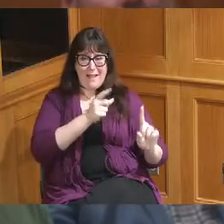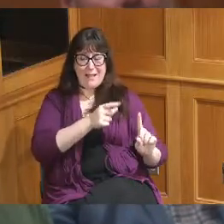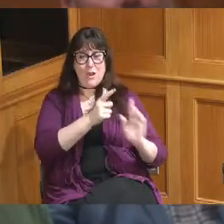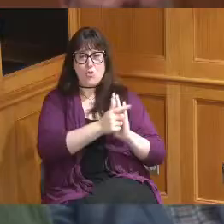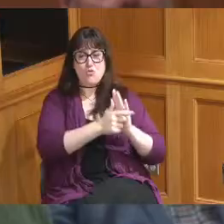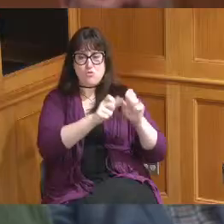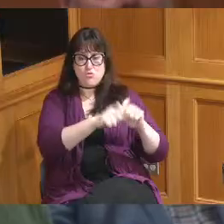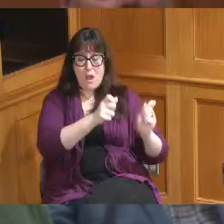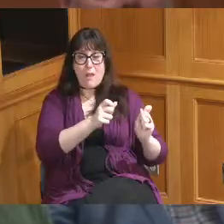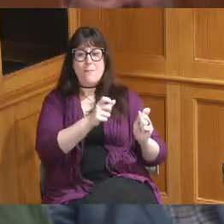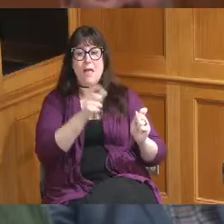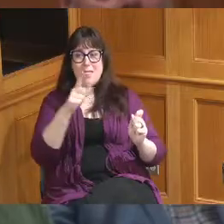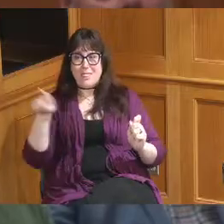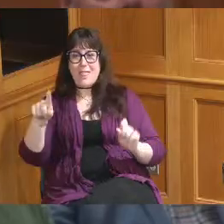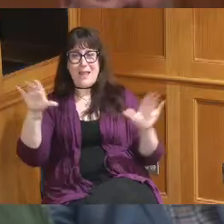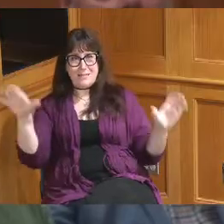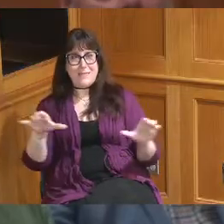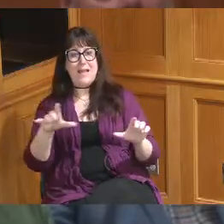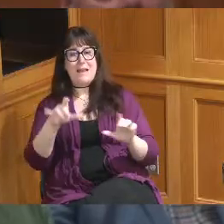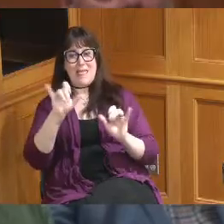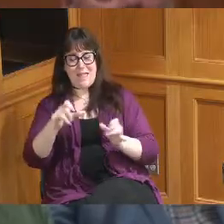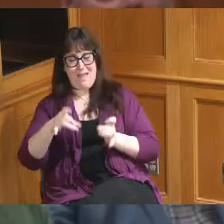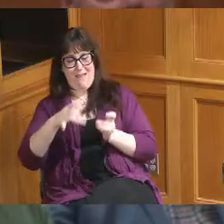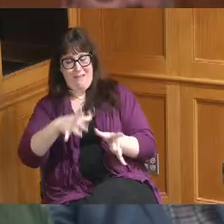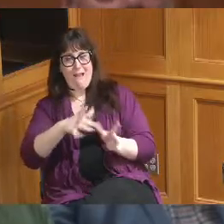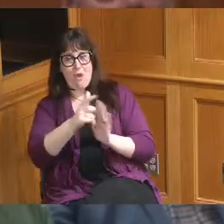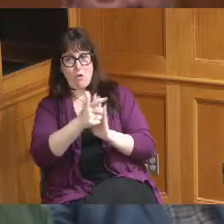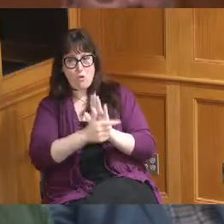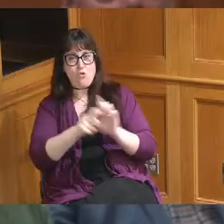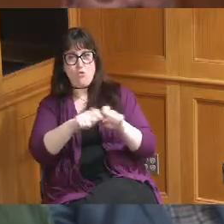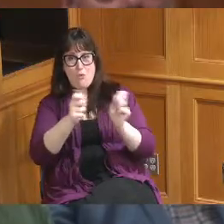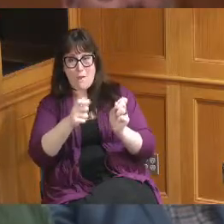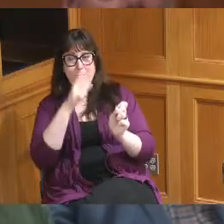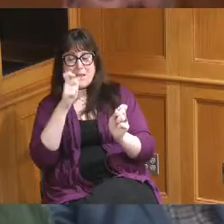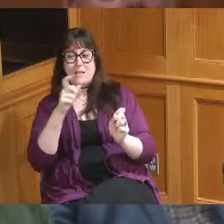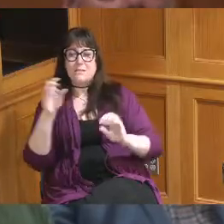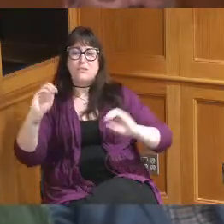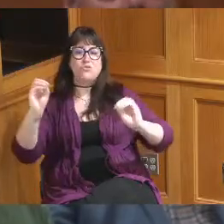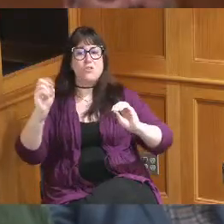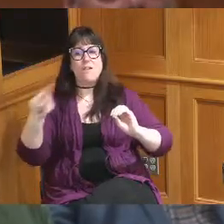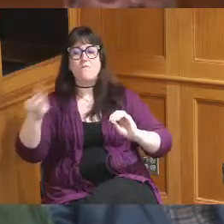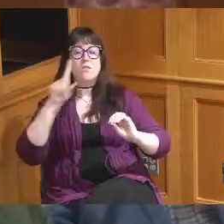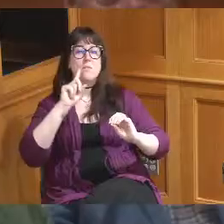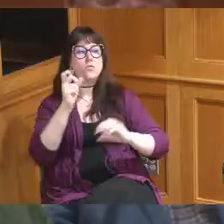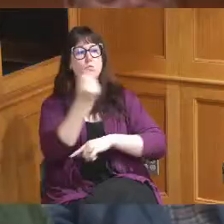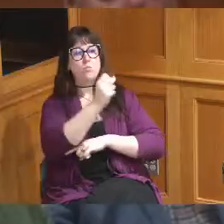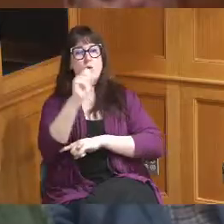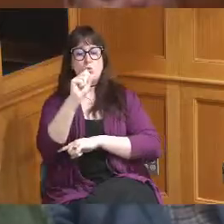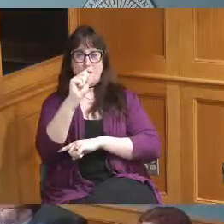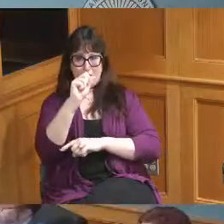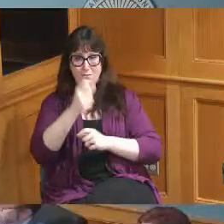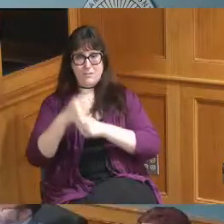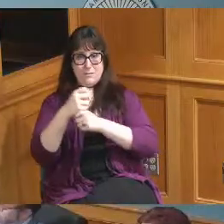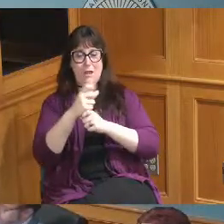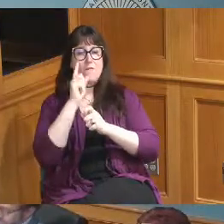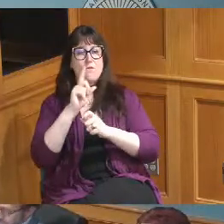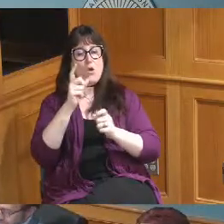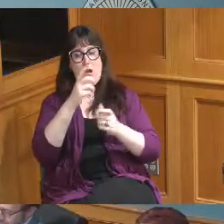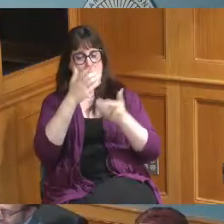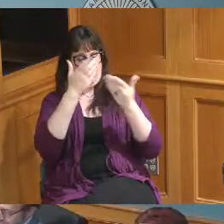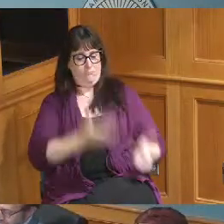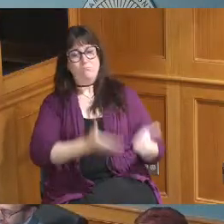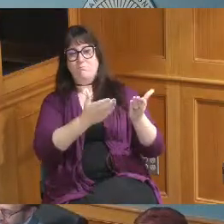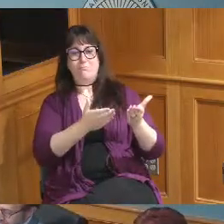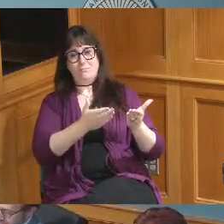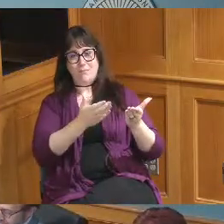was a hate crime because there was nothing for them to be protesting other than everyone's existence. Thank you. Thank you.